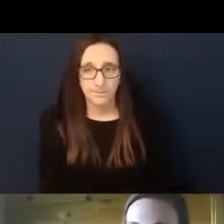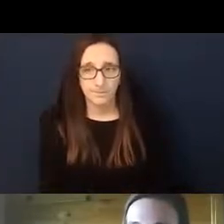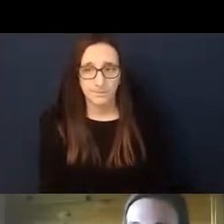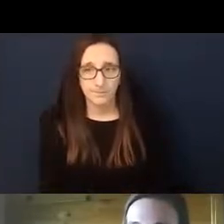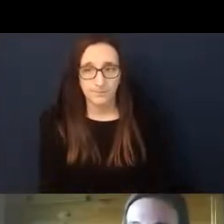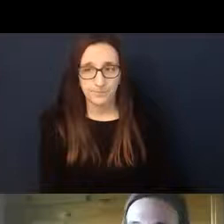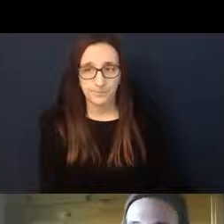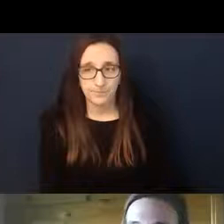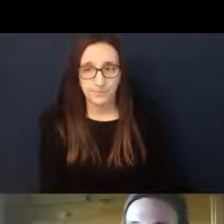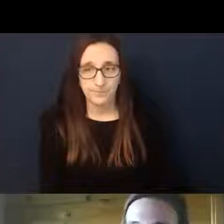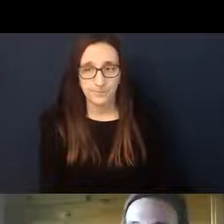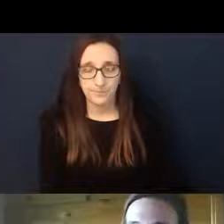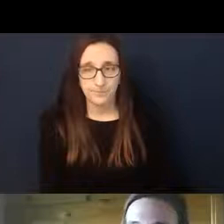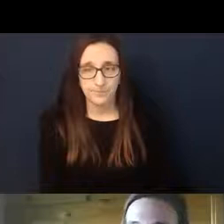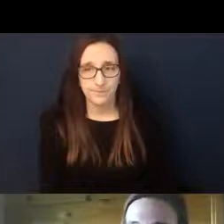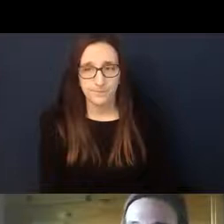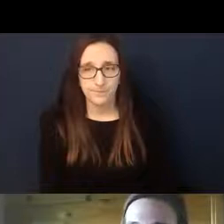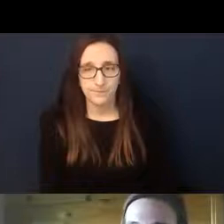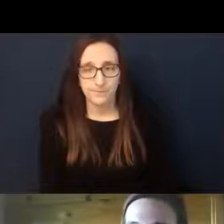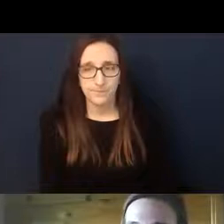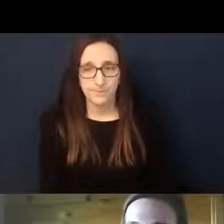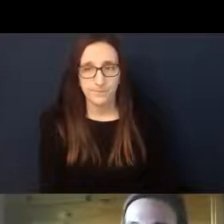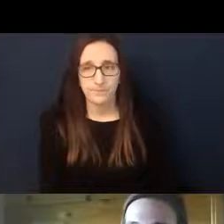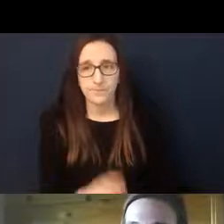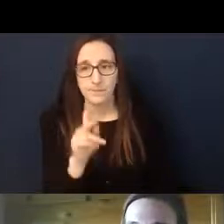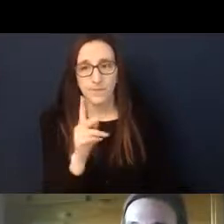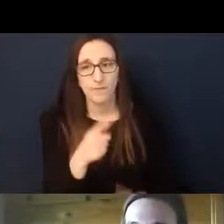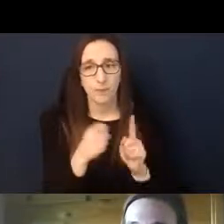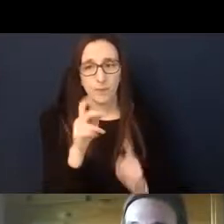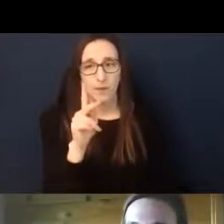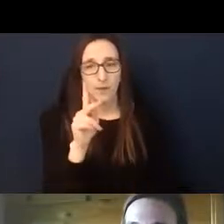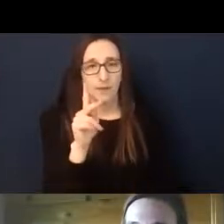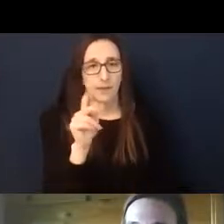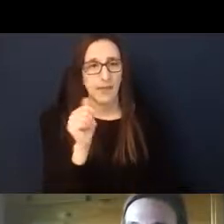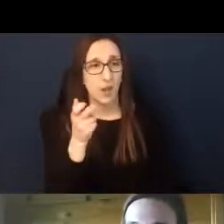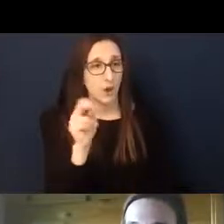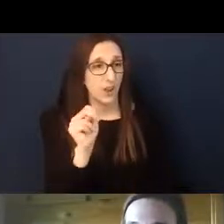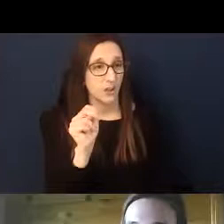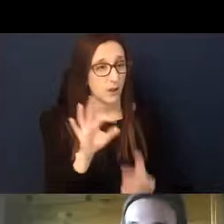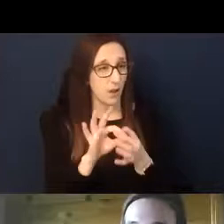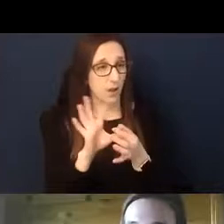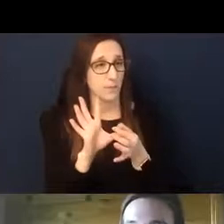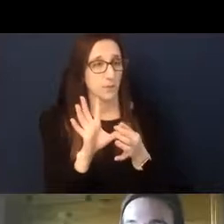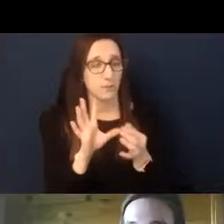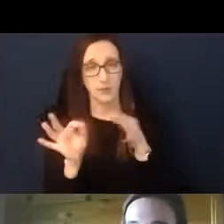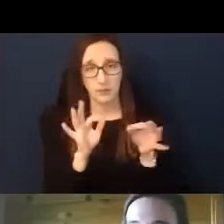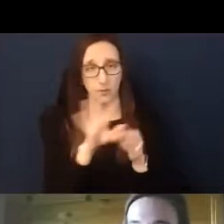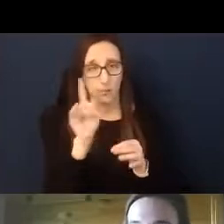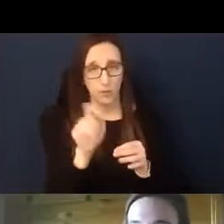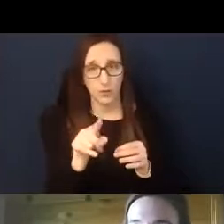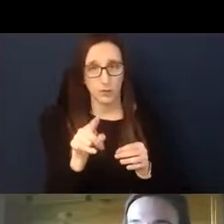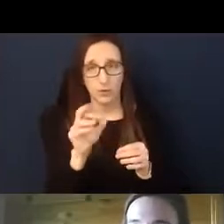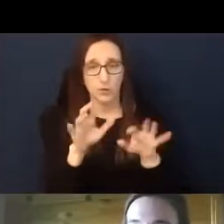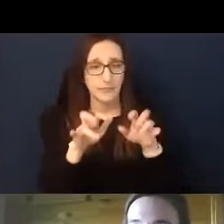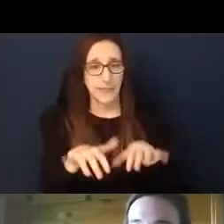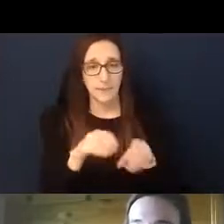was from Karen. Karen, do you want to unmute and explain more about your question, or you can type it in